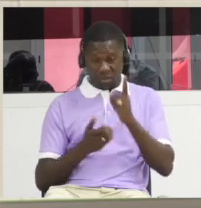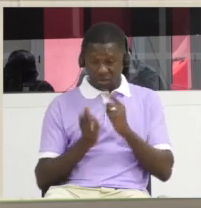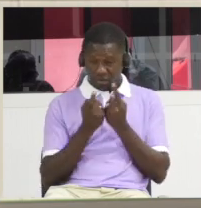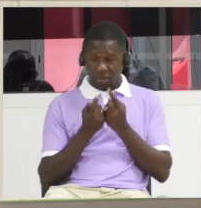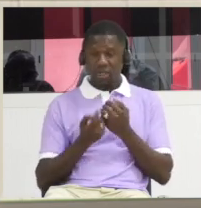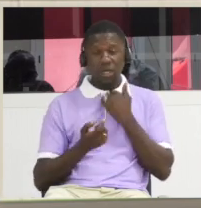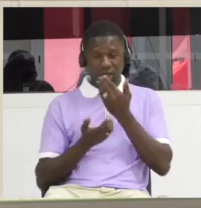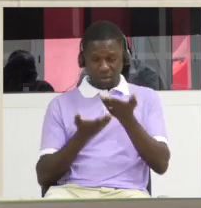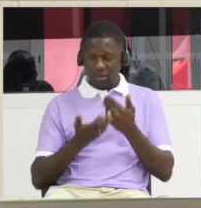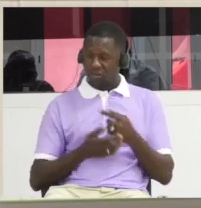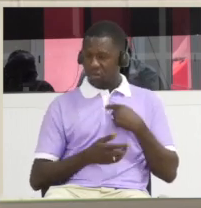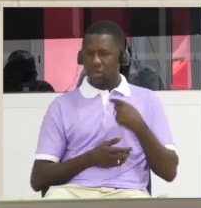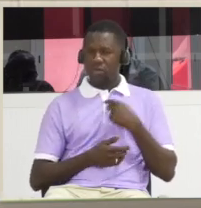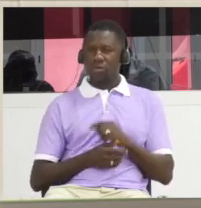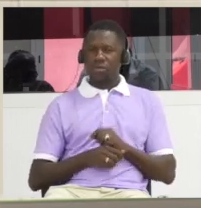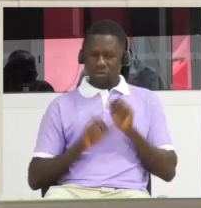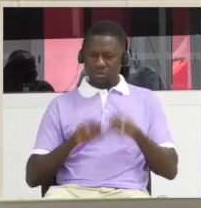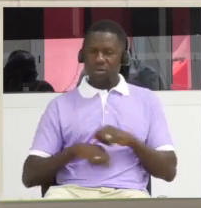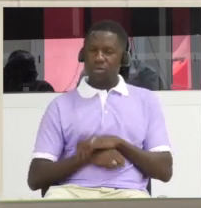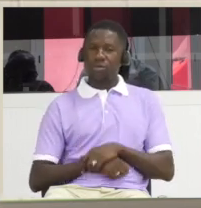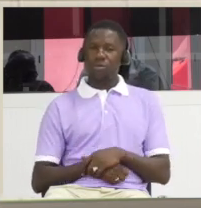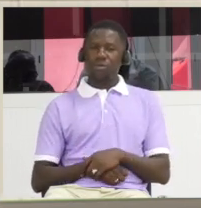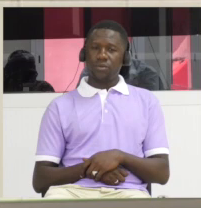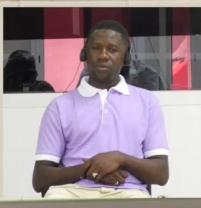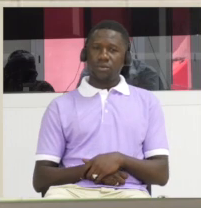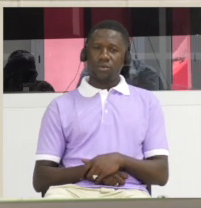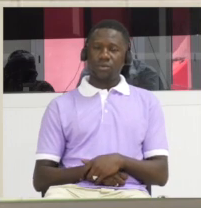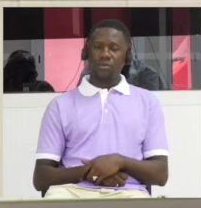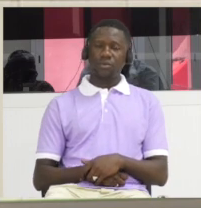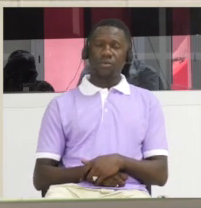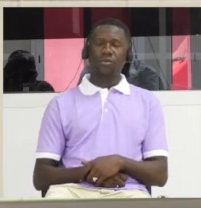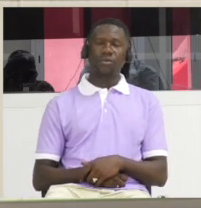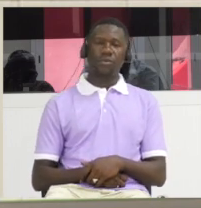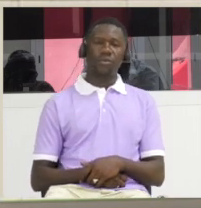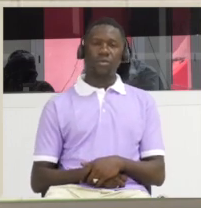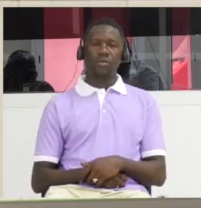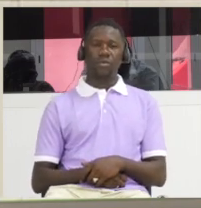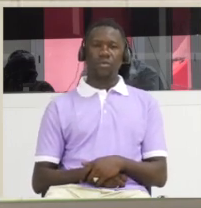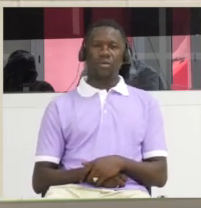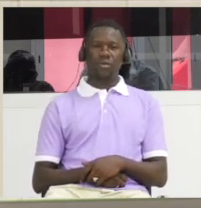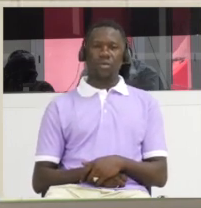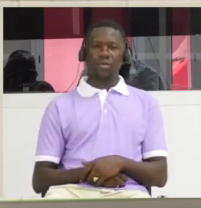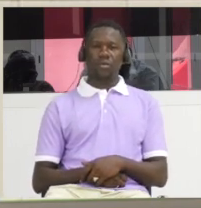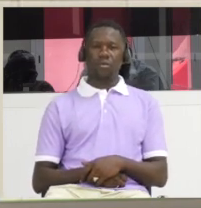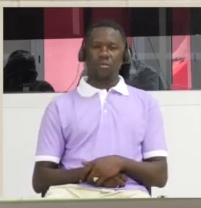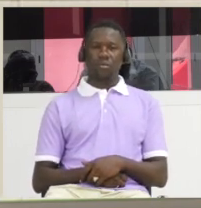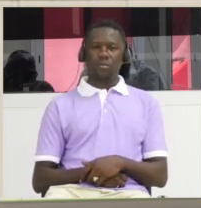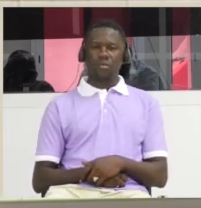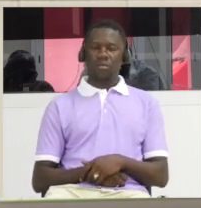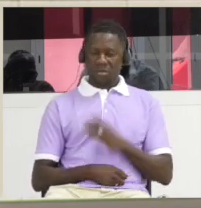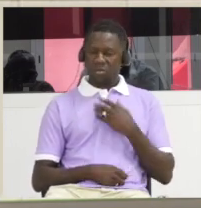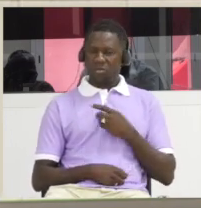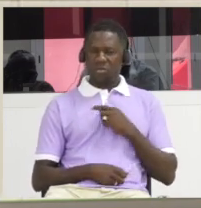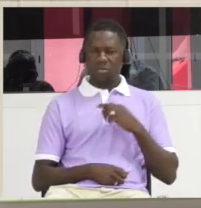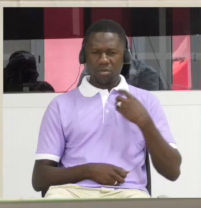know. We can, you know, things, you know, someone should go and meet them